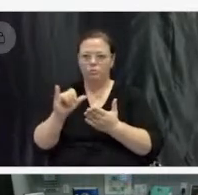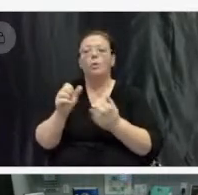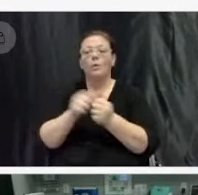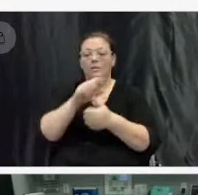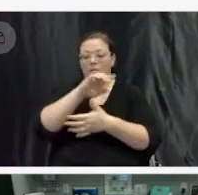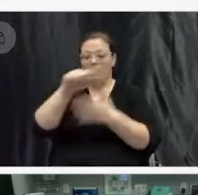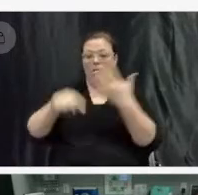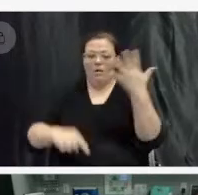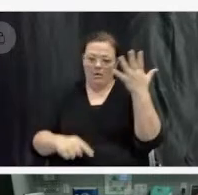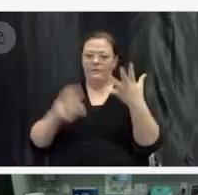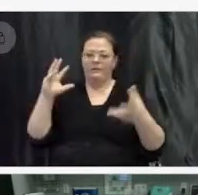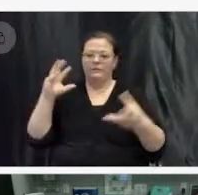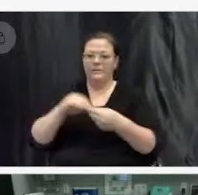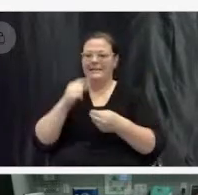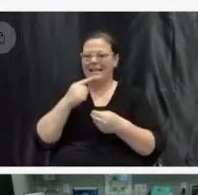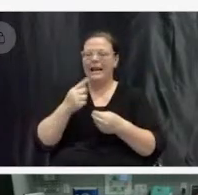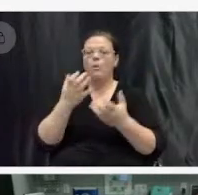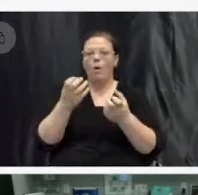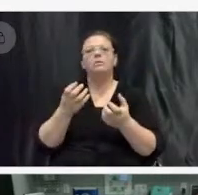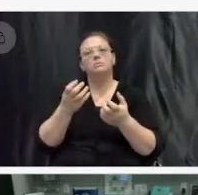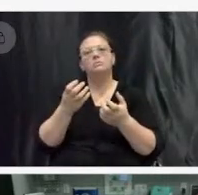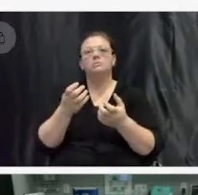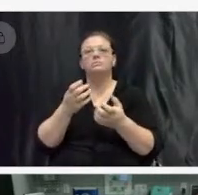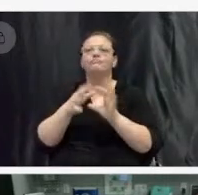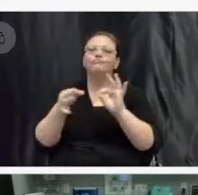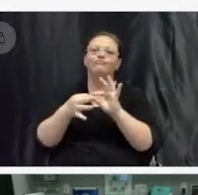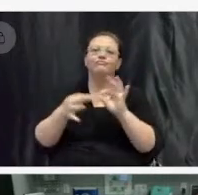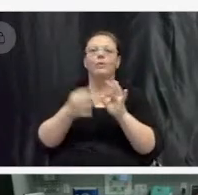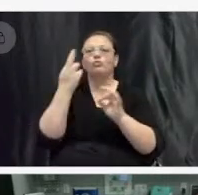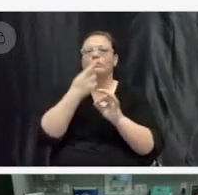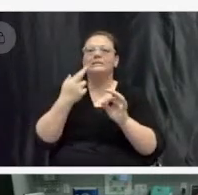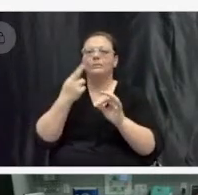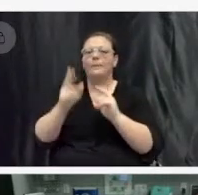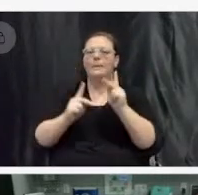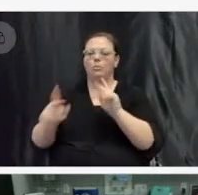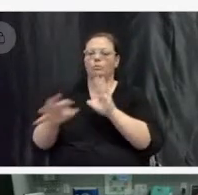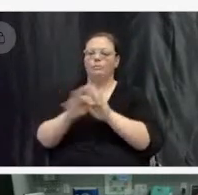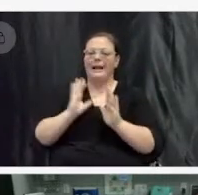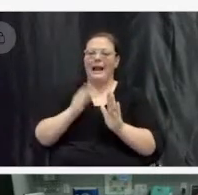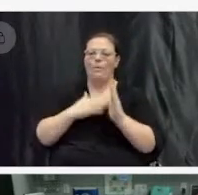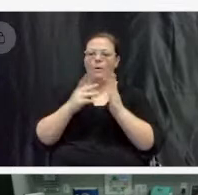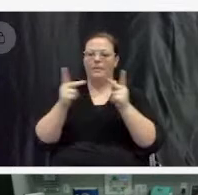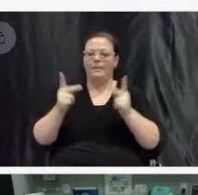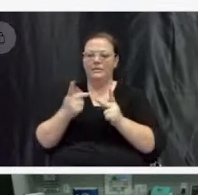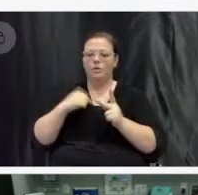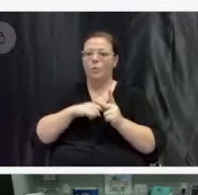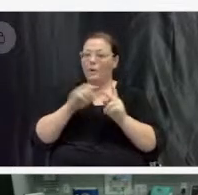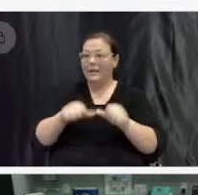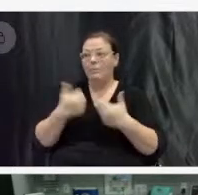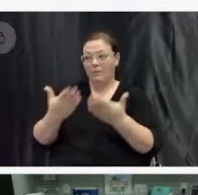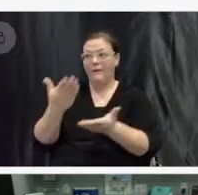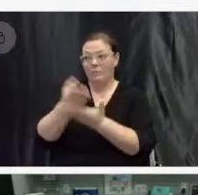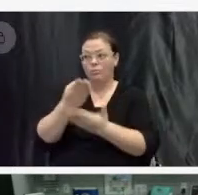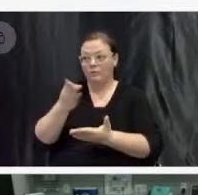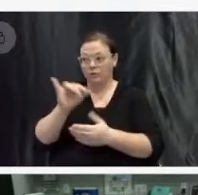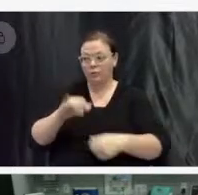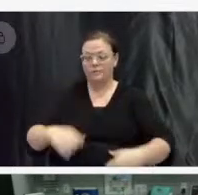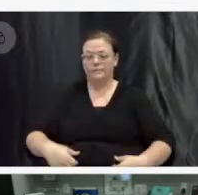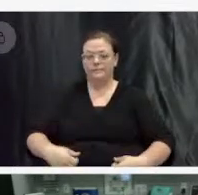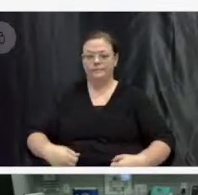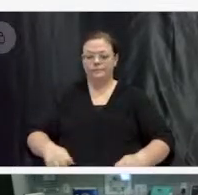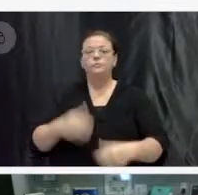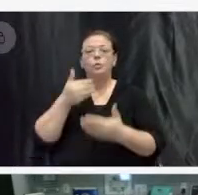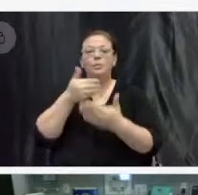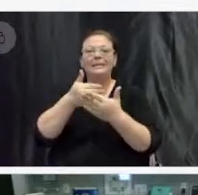like to quickly walk through reasons people are coming to Little Rock and choosing to stay at our place. If needed, we can provide proof for this. To be near